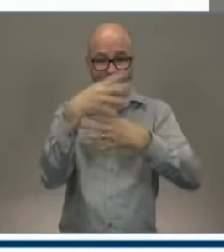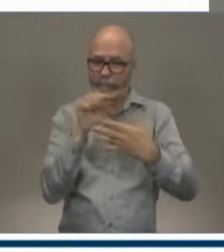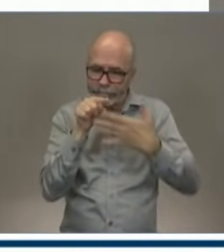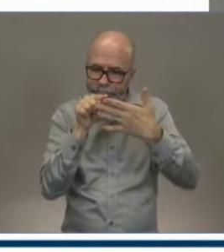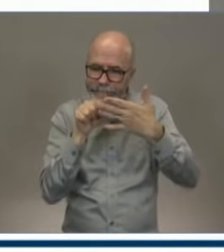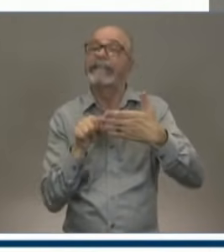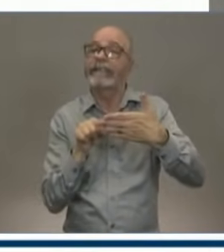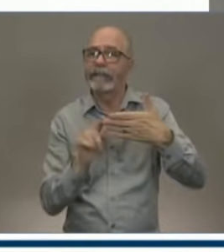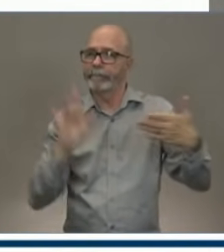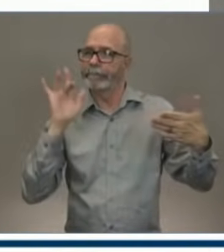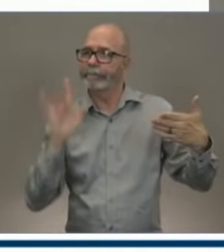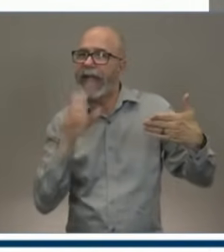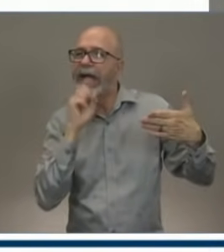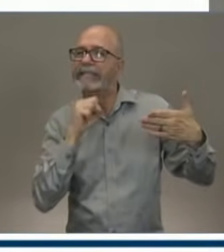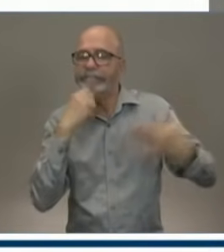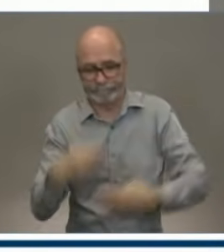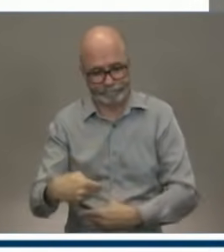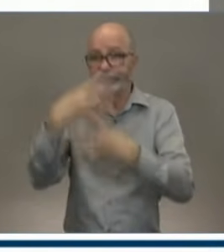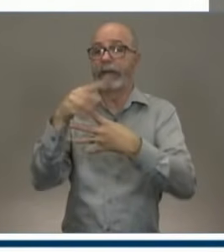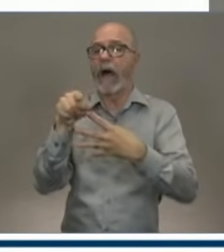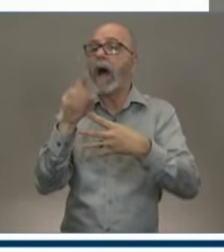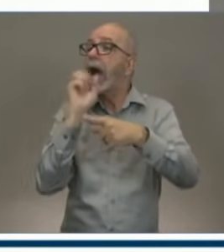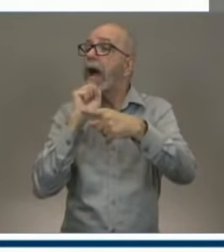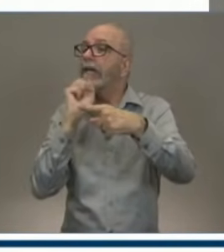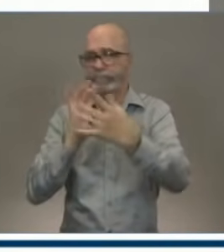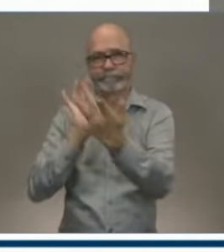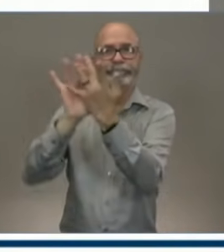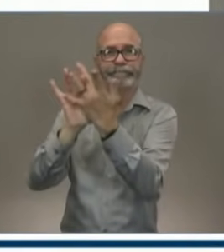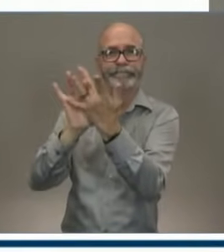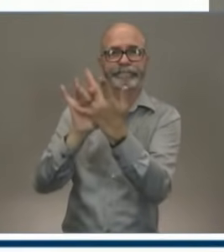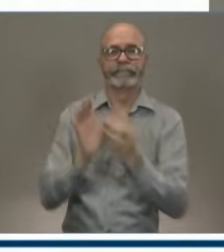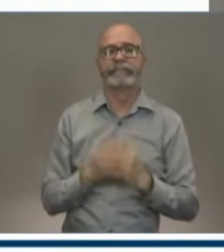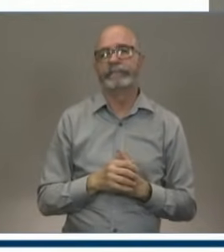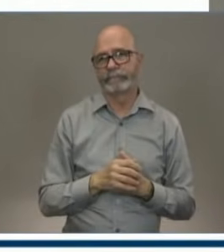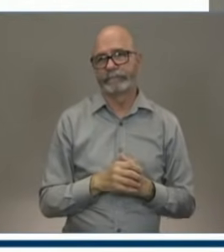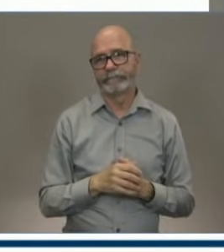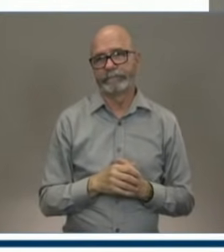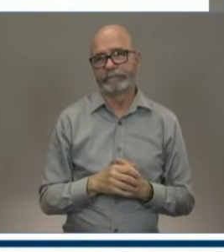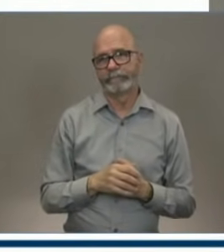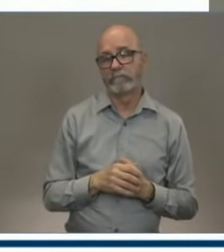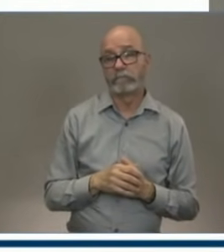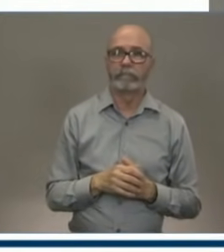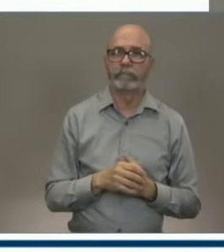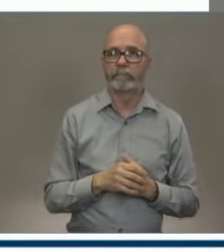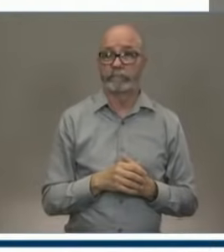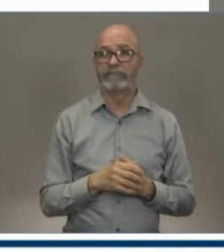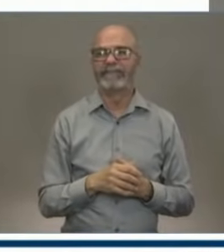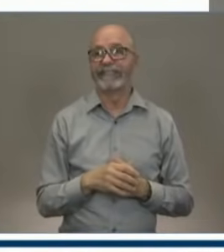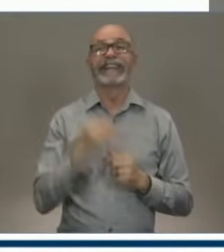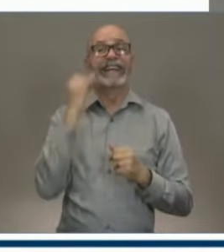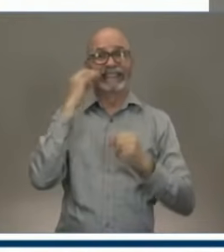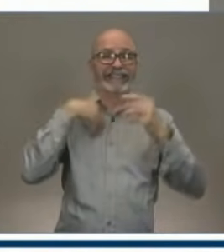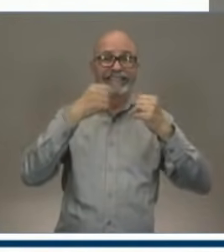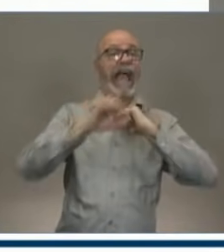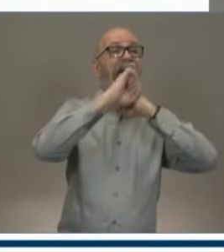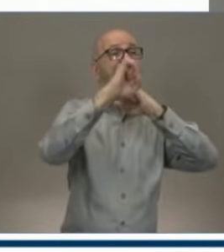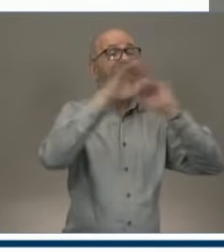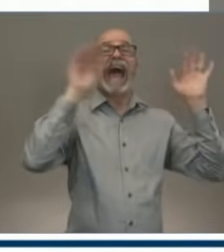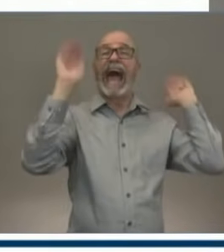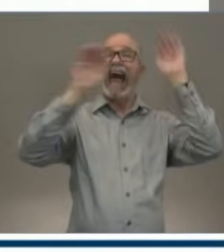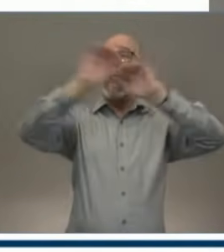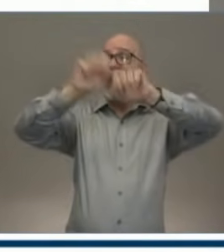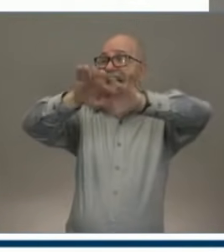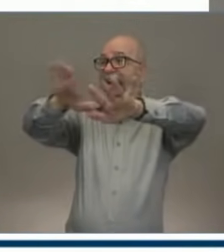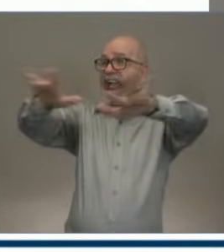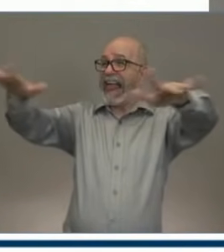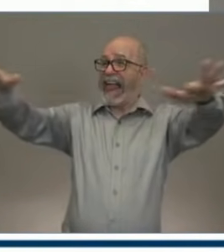individually. We understand that just putting an advertisement out in social media or the